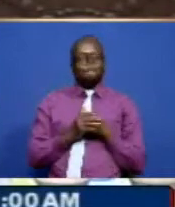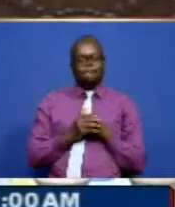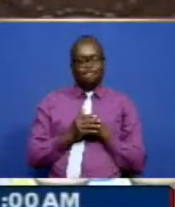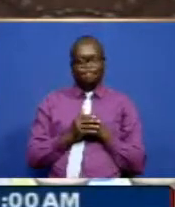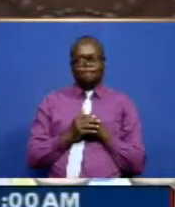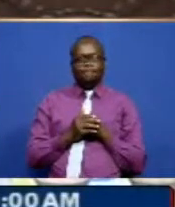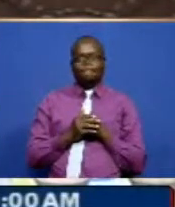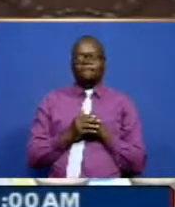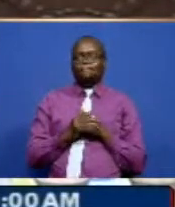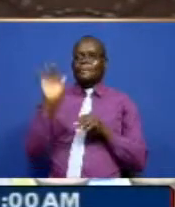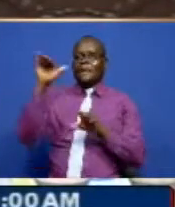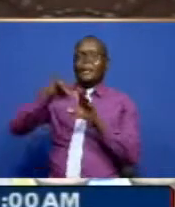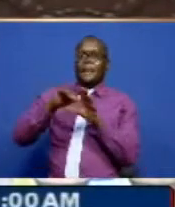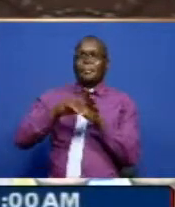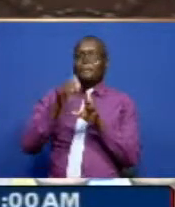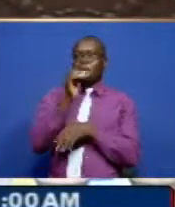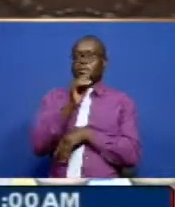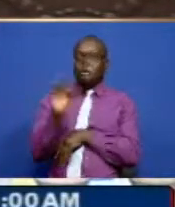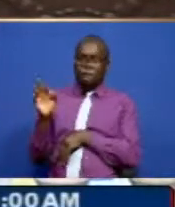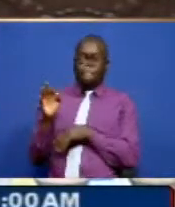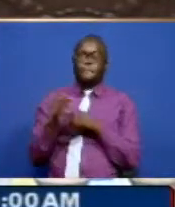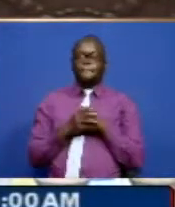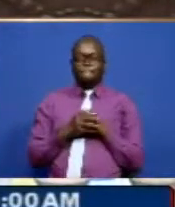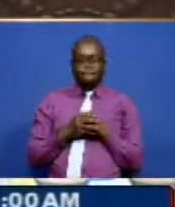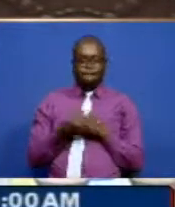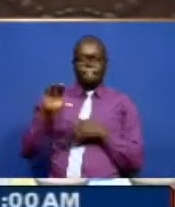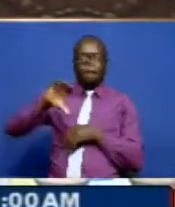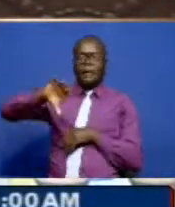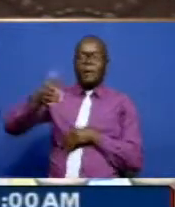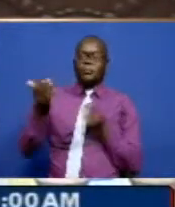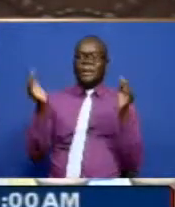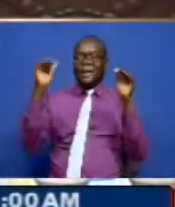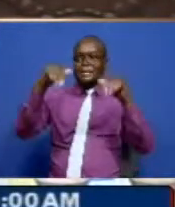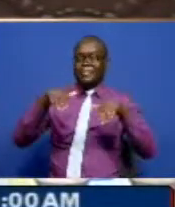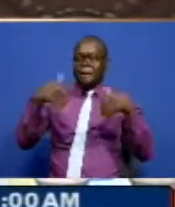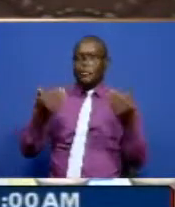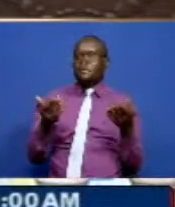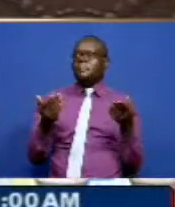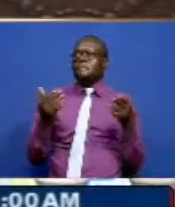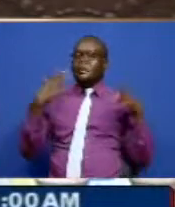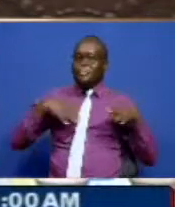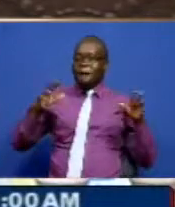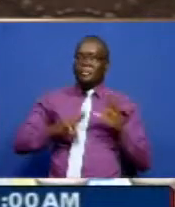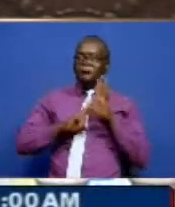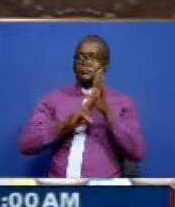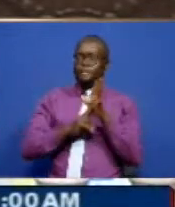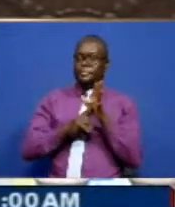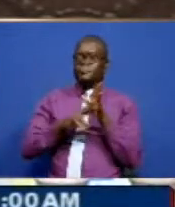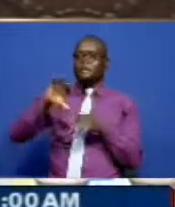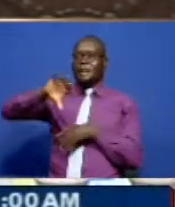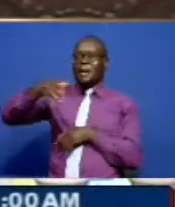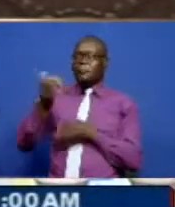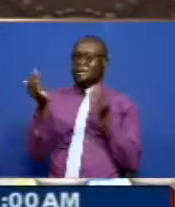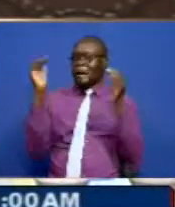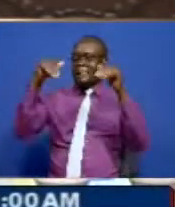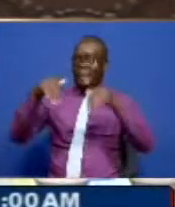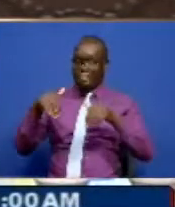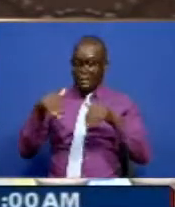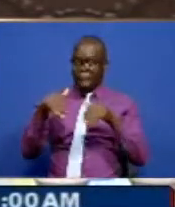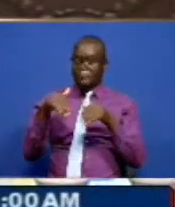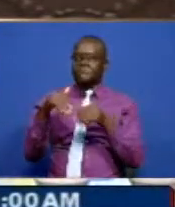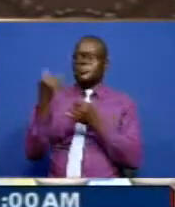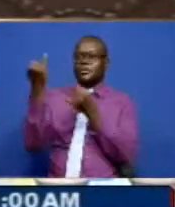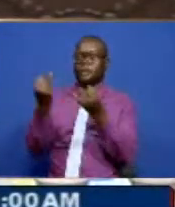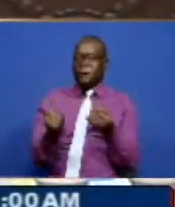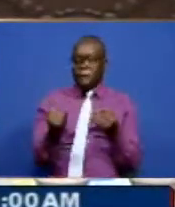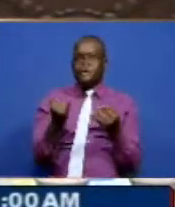the members of the county assembly or the person representing the county assembly to